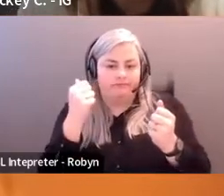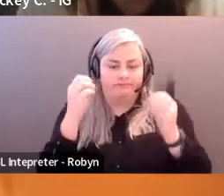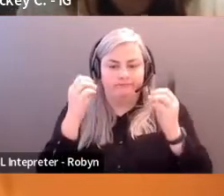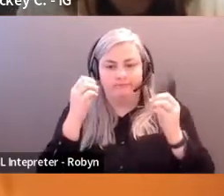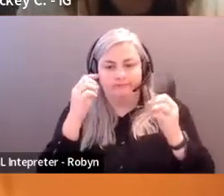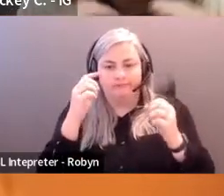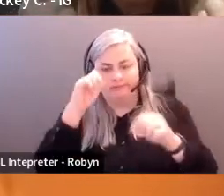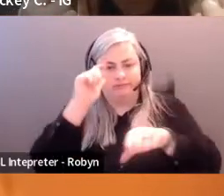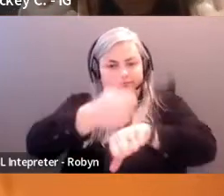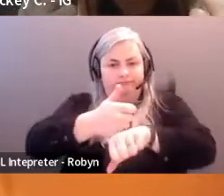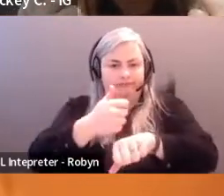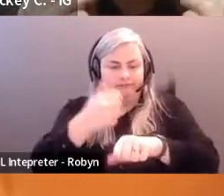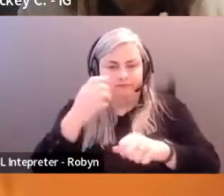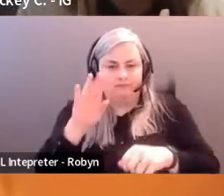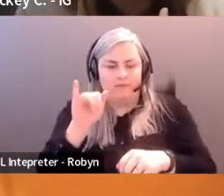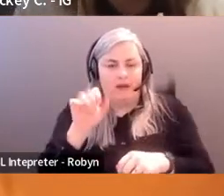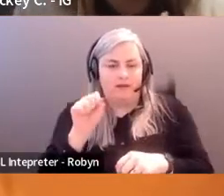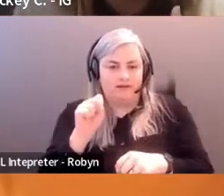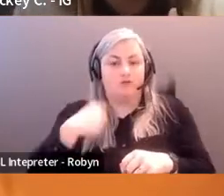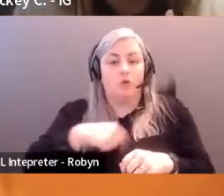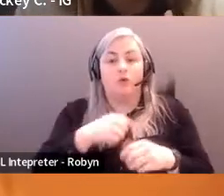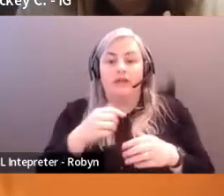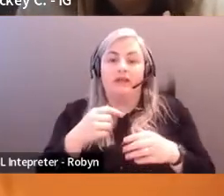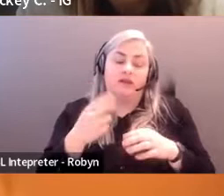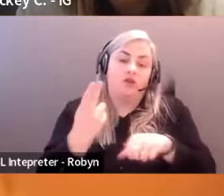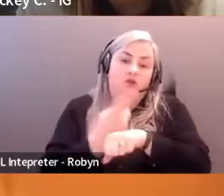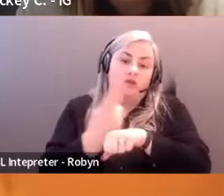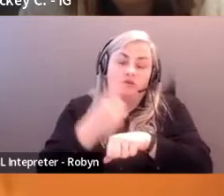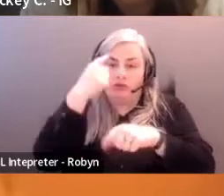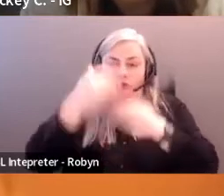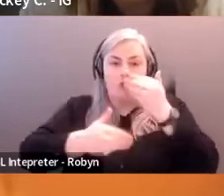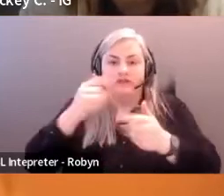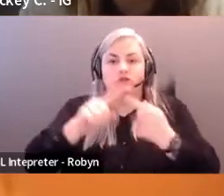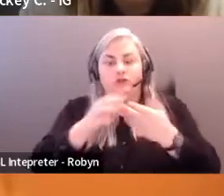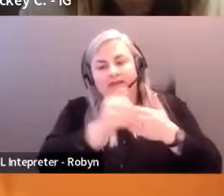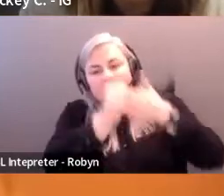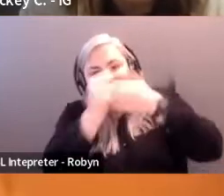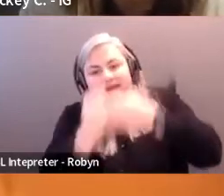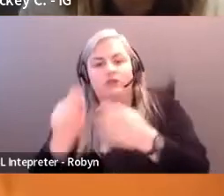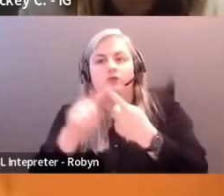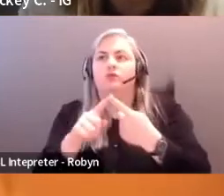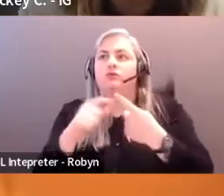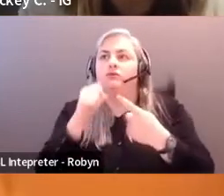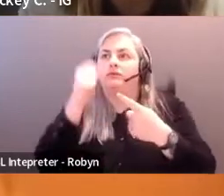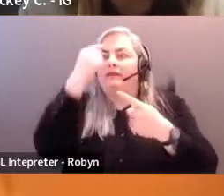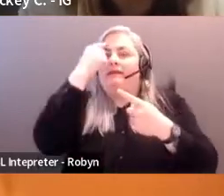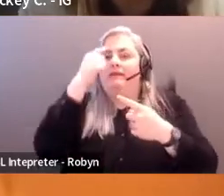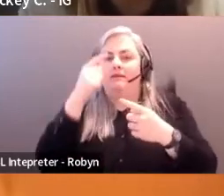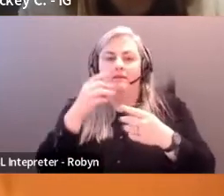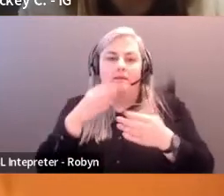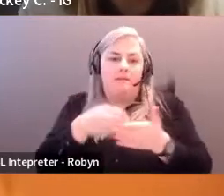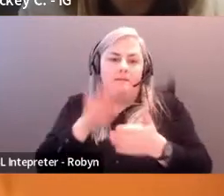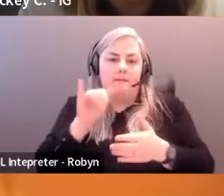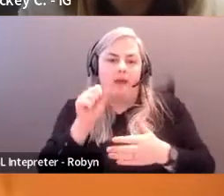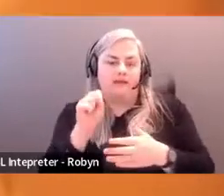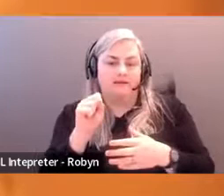we're actually relying on brain processes that lead to unconscious bias. This kind of thinking leads to seriously flawed decisions of which we are wholly